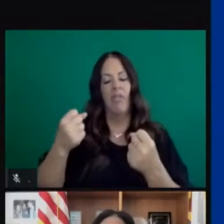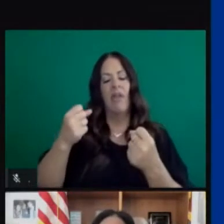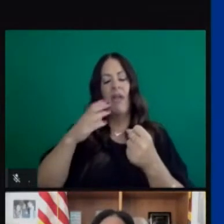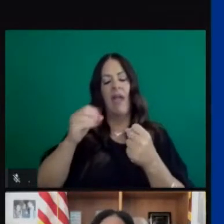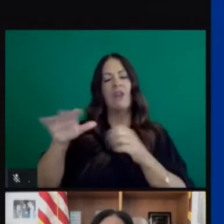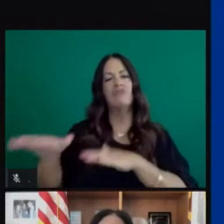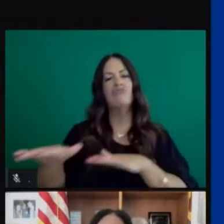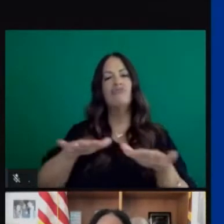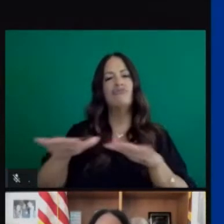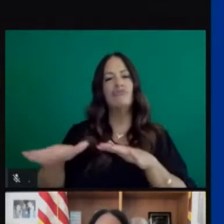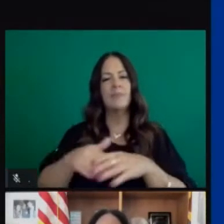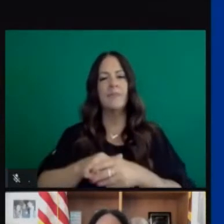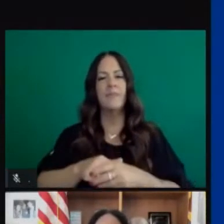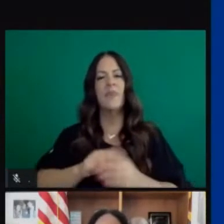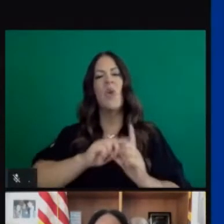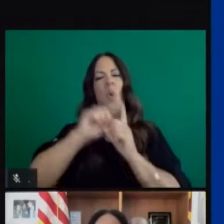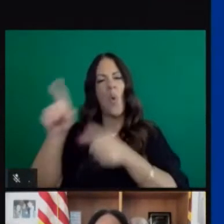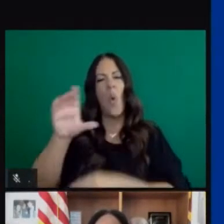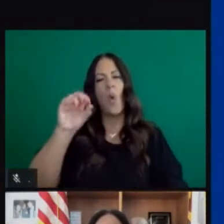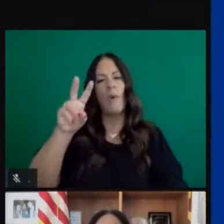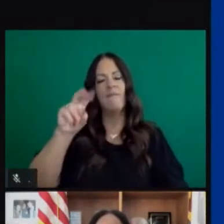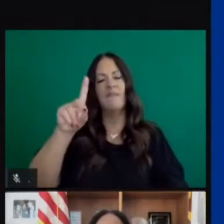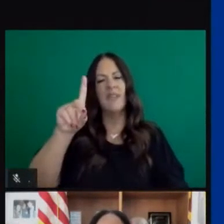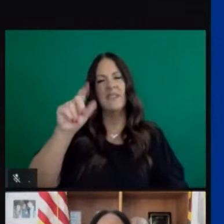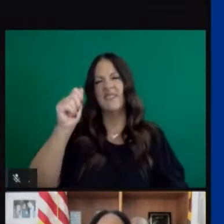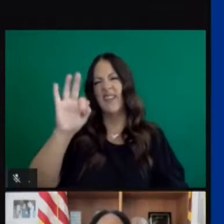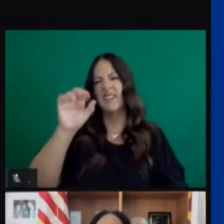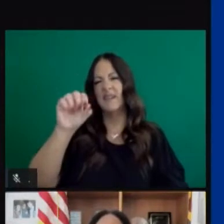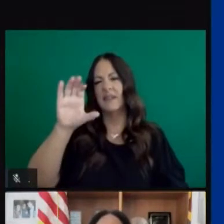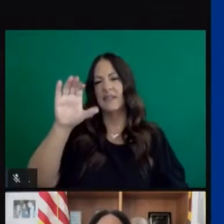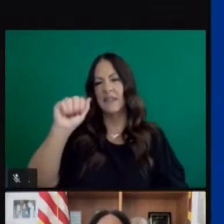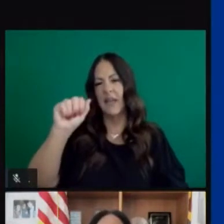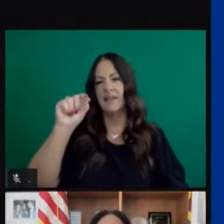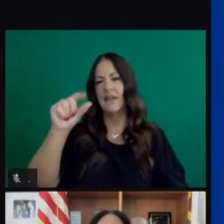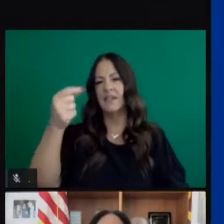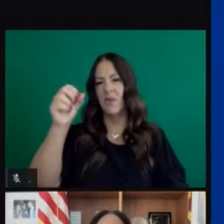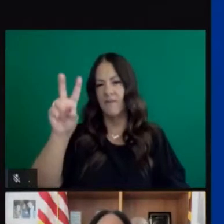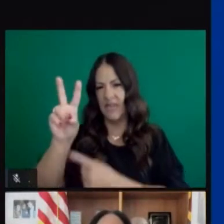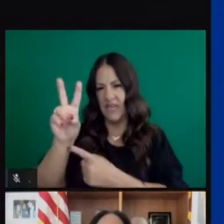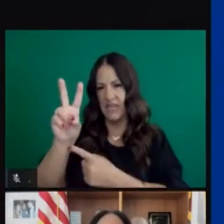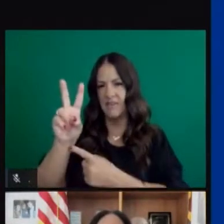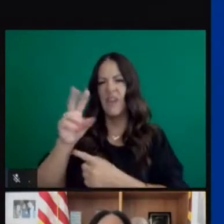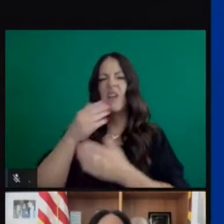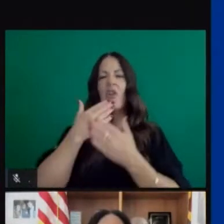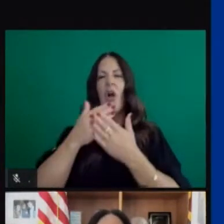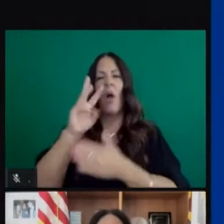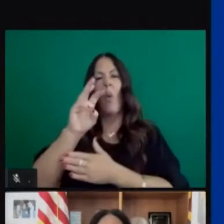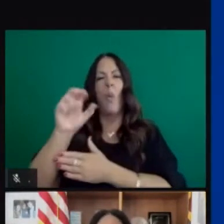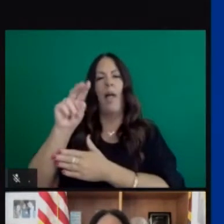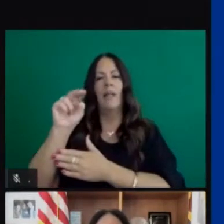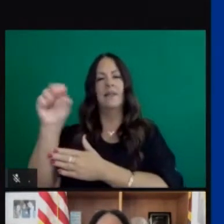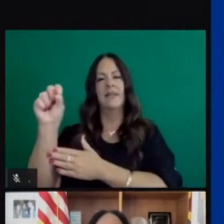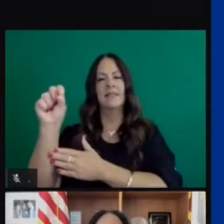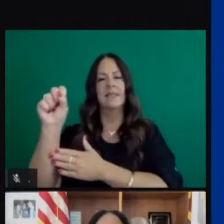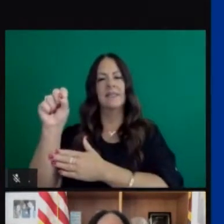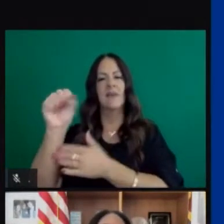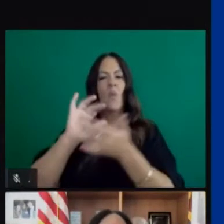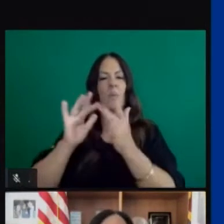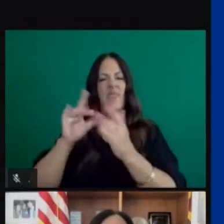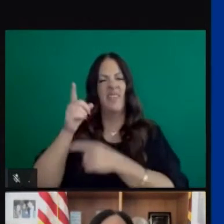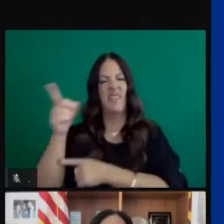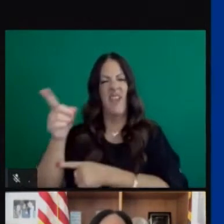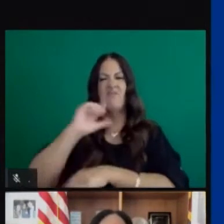at covid19.ca.gov. We'd also like to share the Together for Wellness site, which